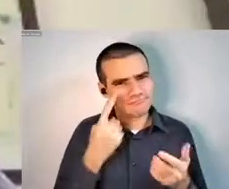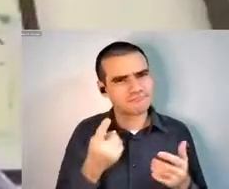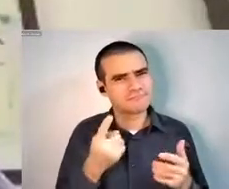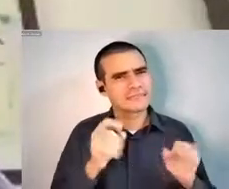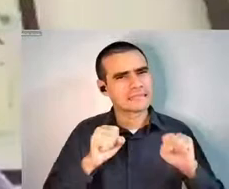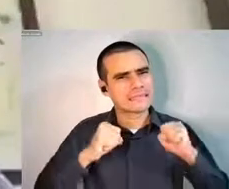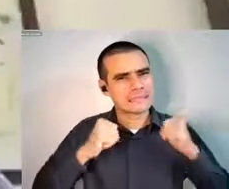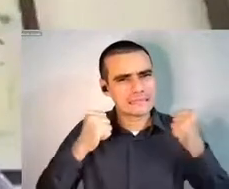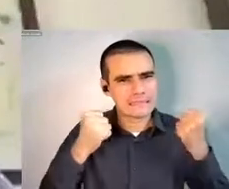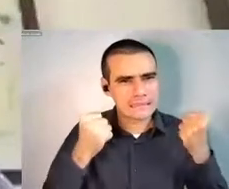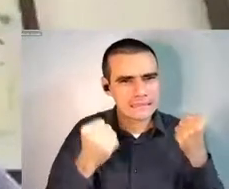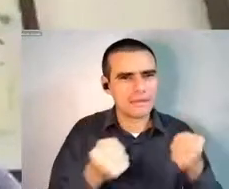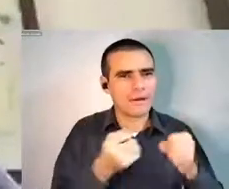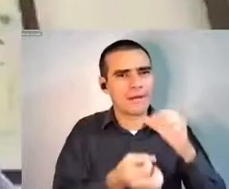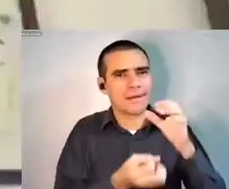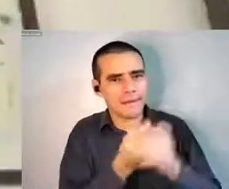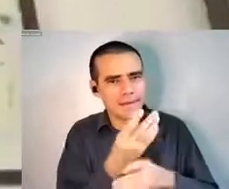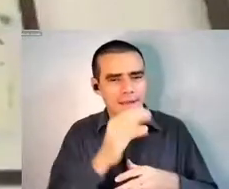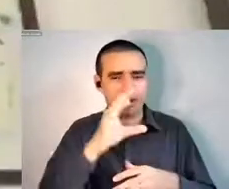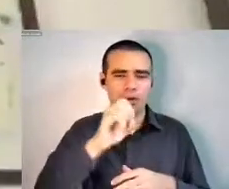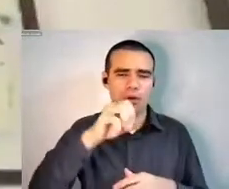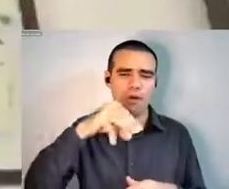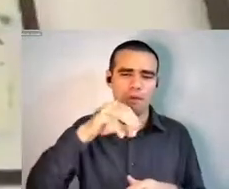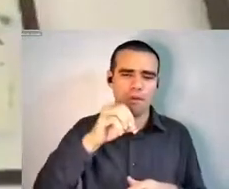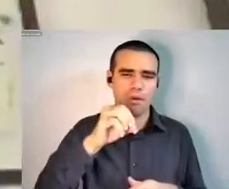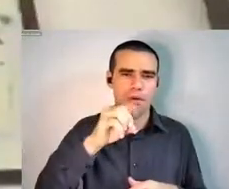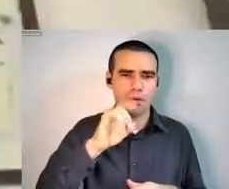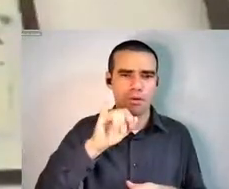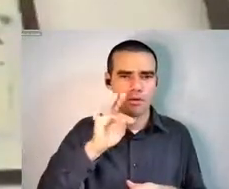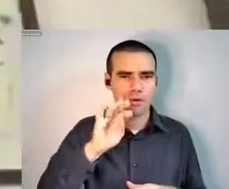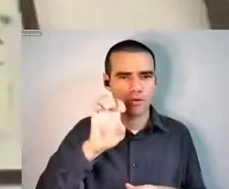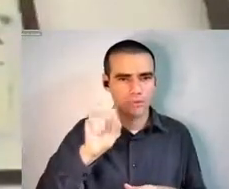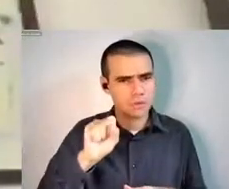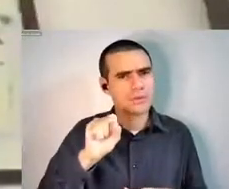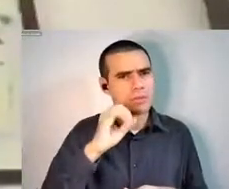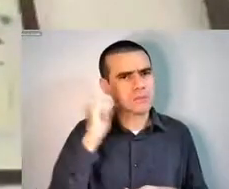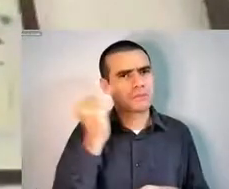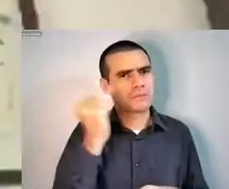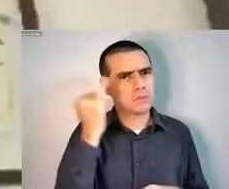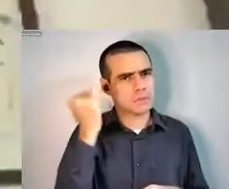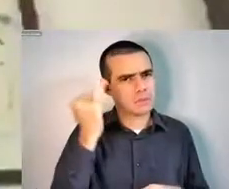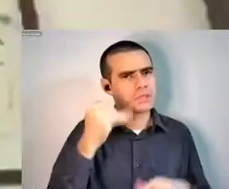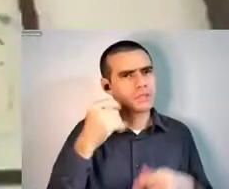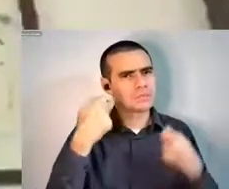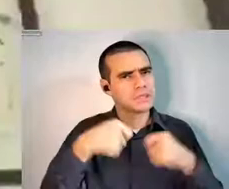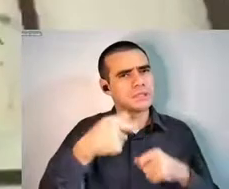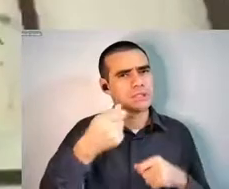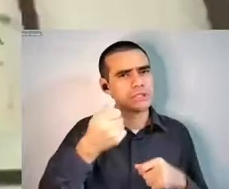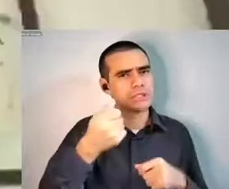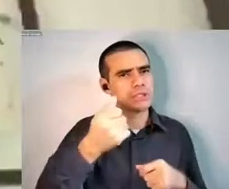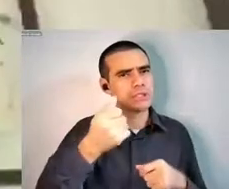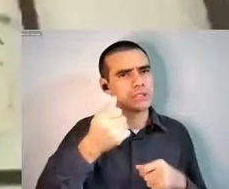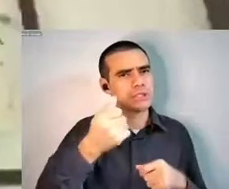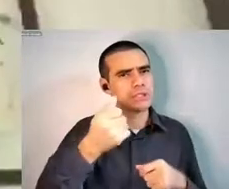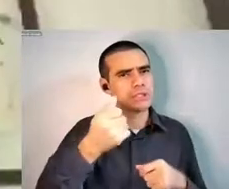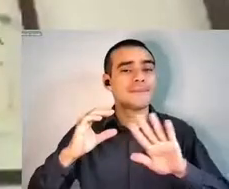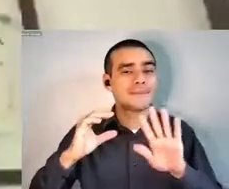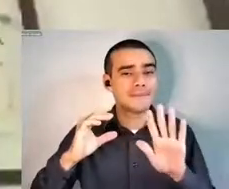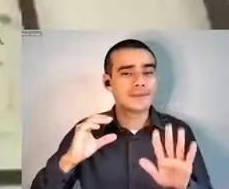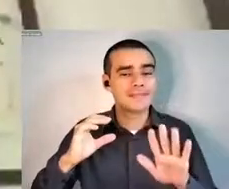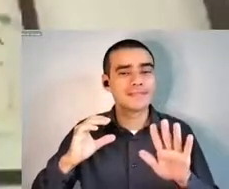So we make a lot of effort to create commodities, which is important, of course, because Brazil needs resource, but